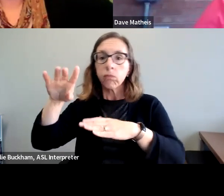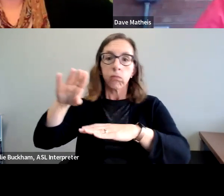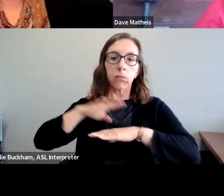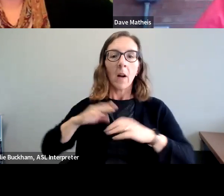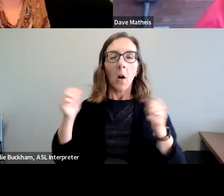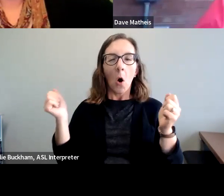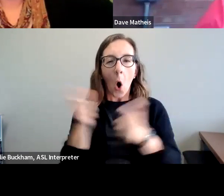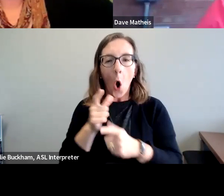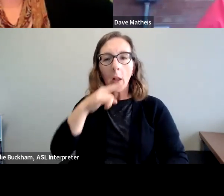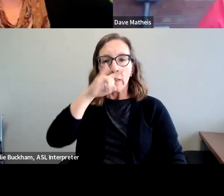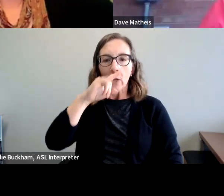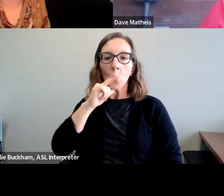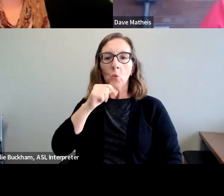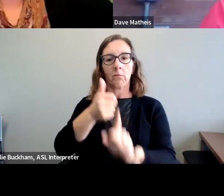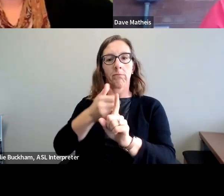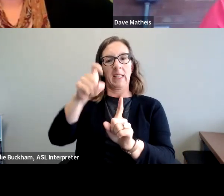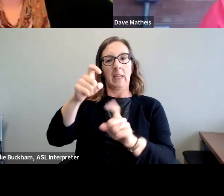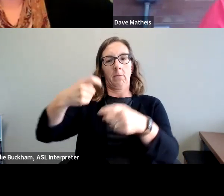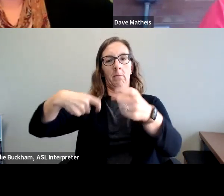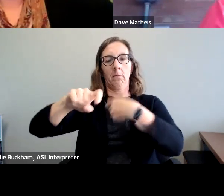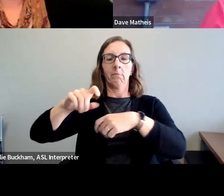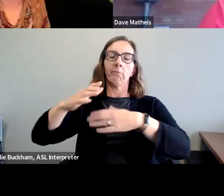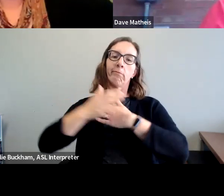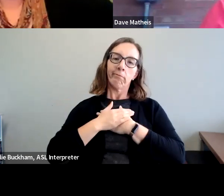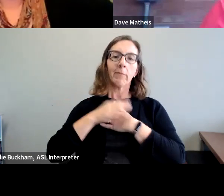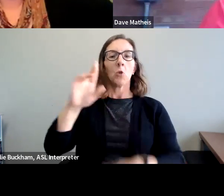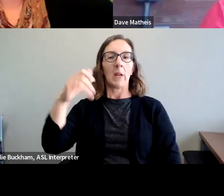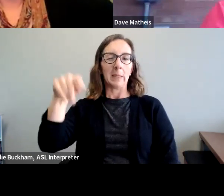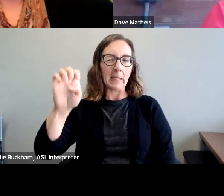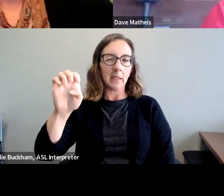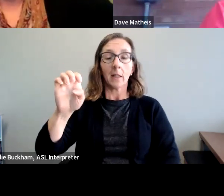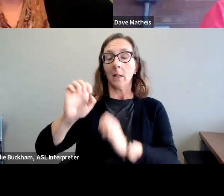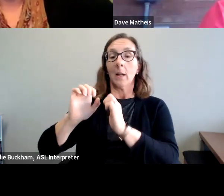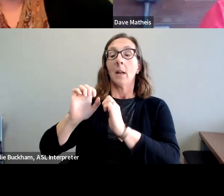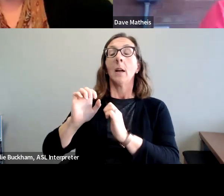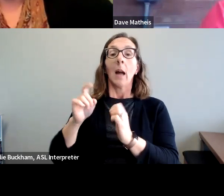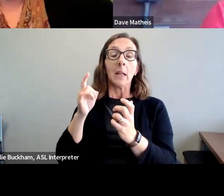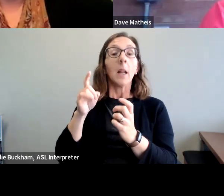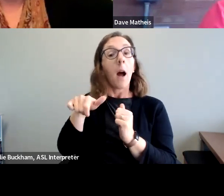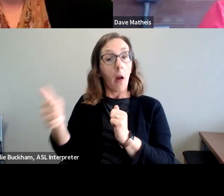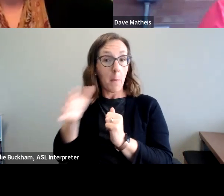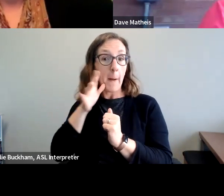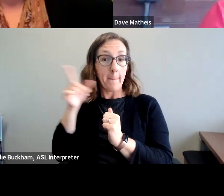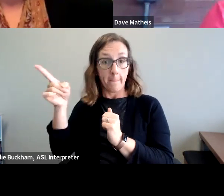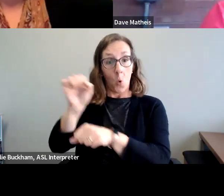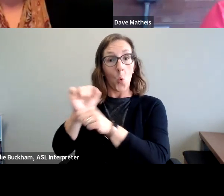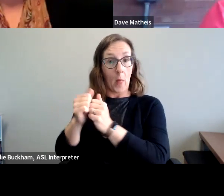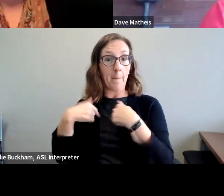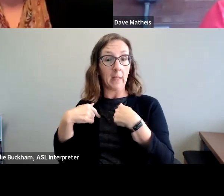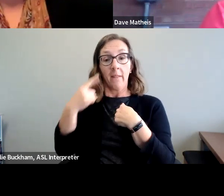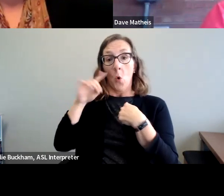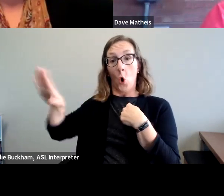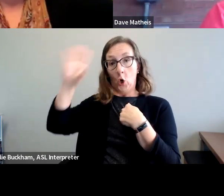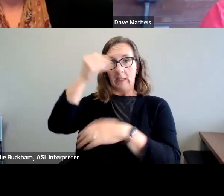kid that needs respite, and to see how we can make it better. And there's another mom working with me for her son, and her son is